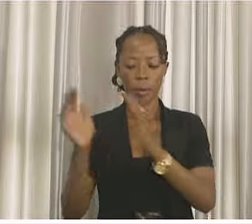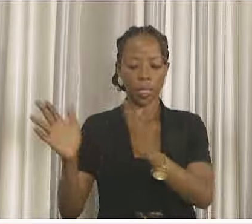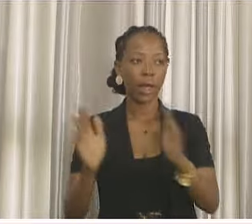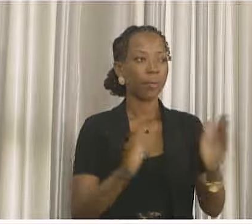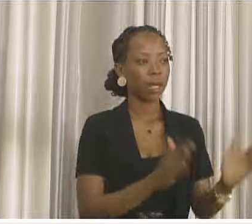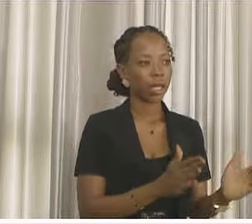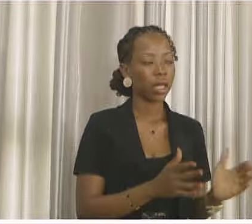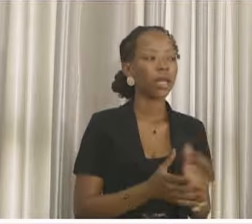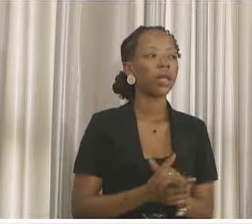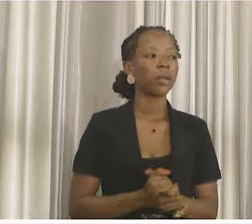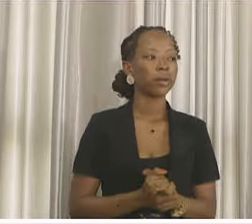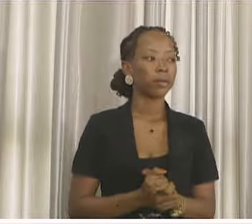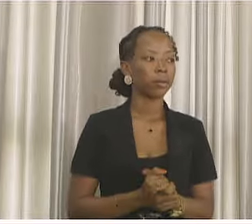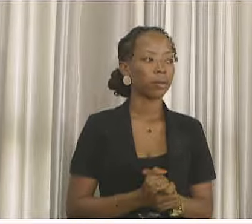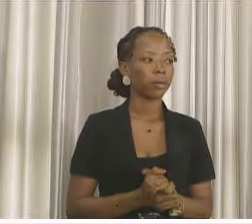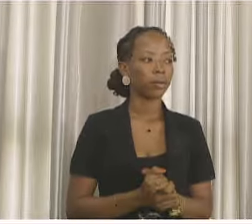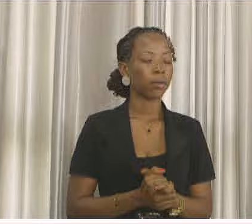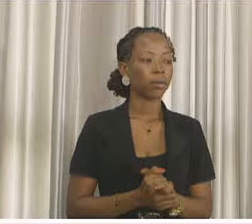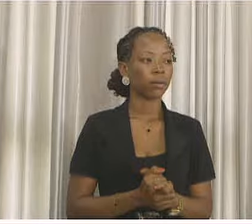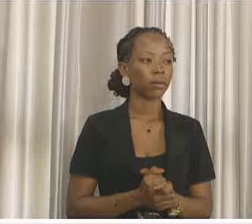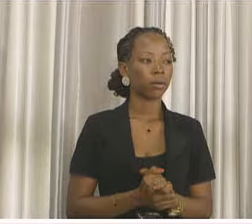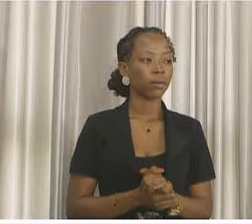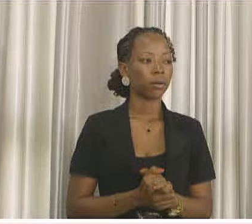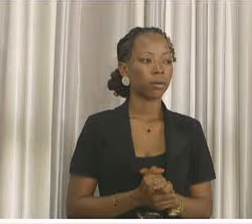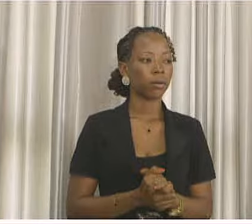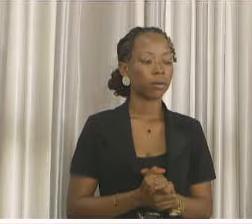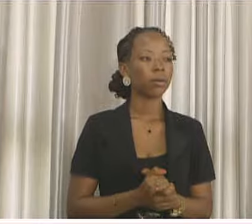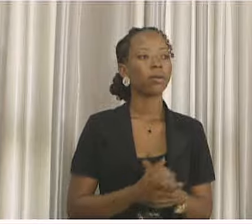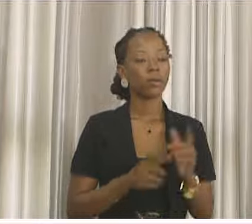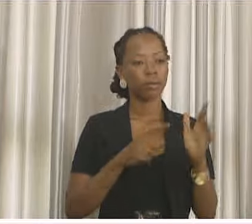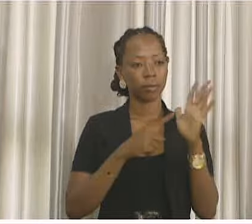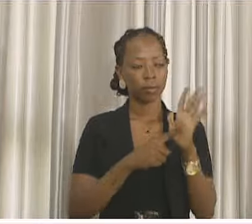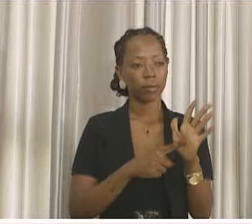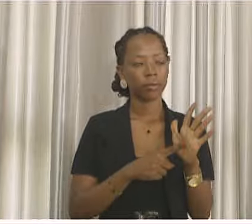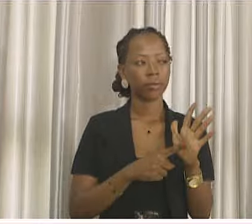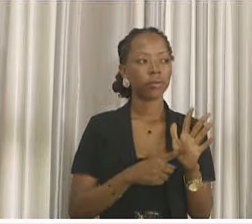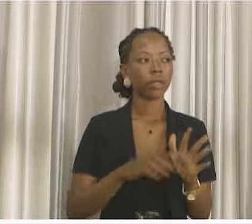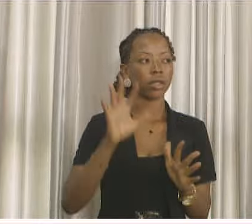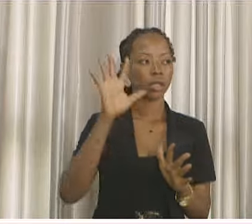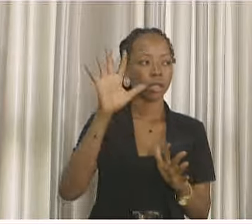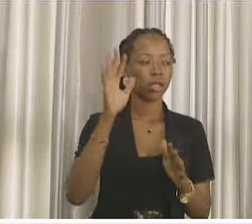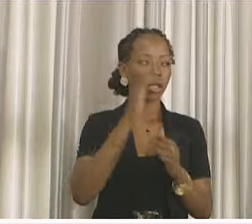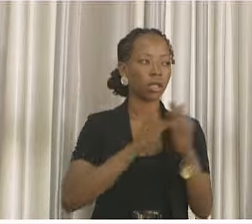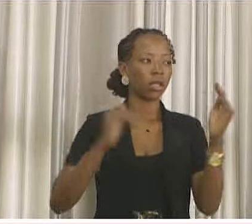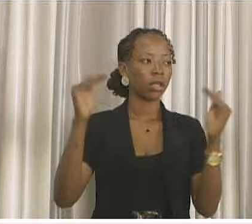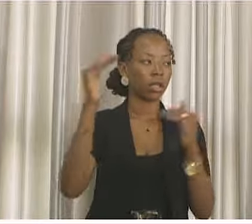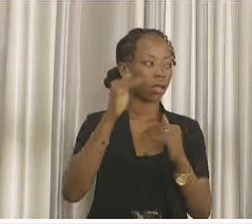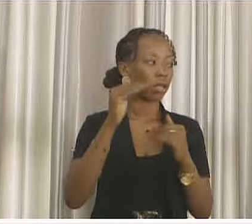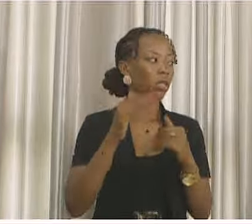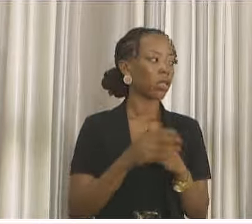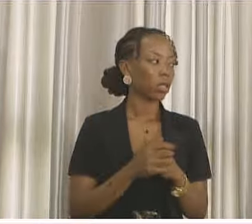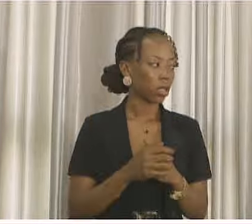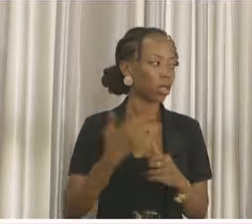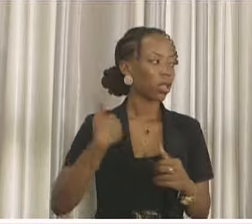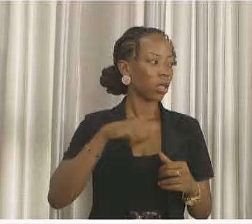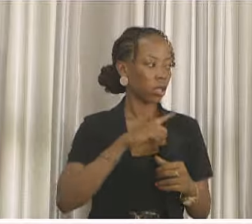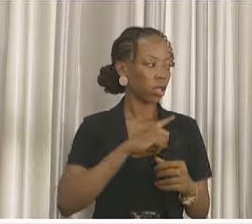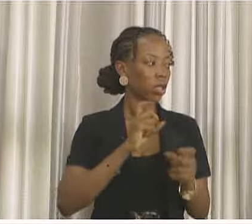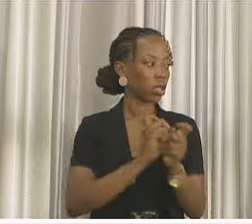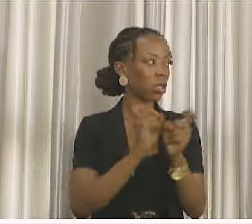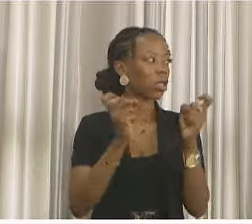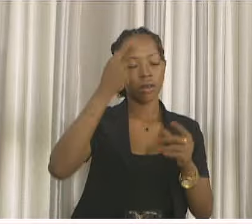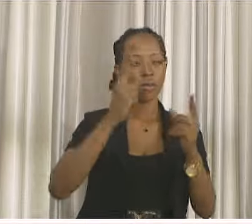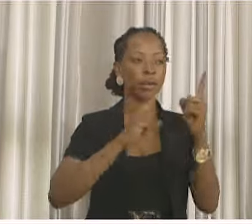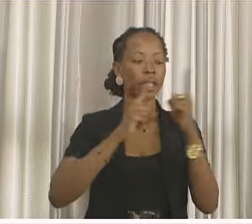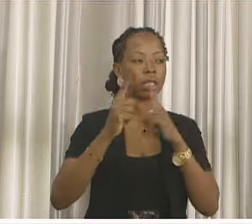change the strategy. And with these five big game changers, we go change the trajectory of